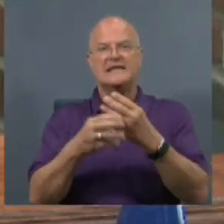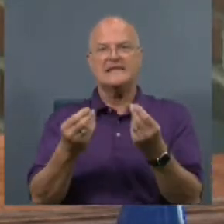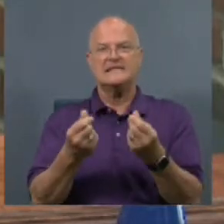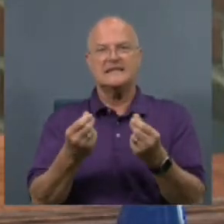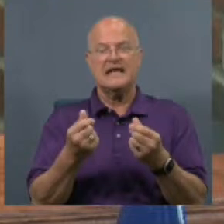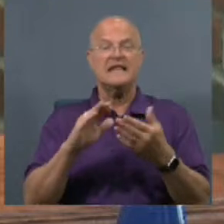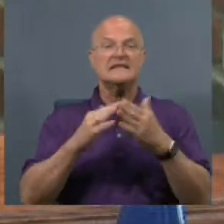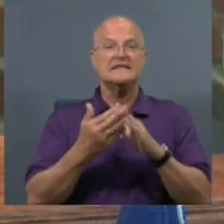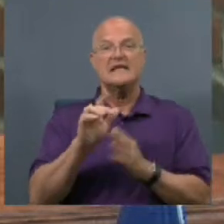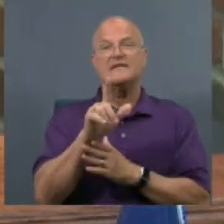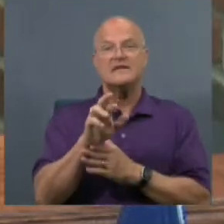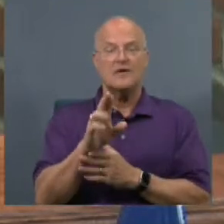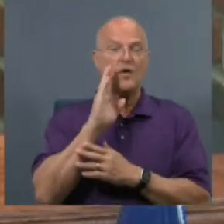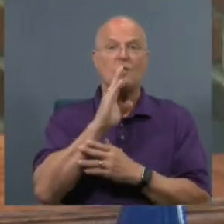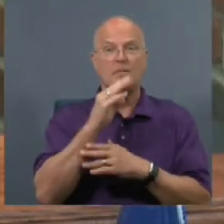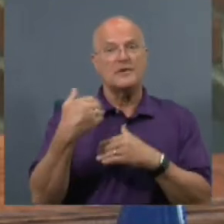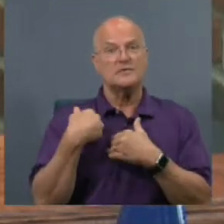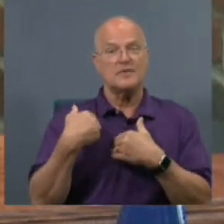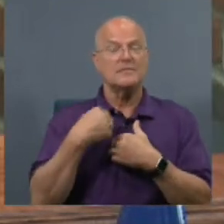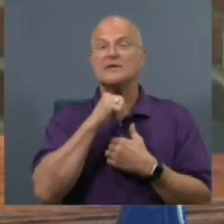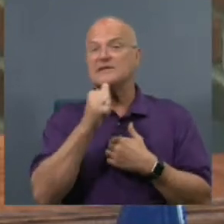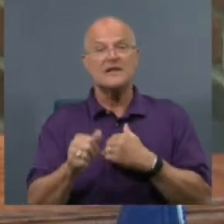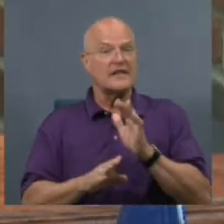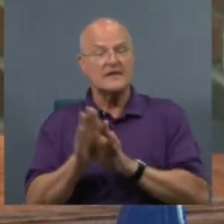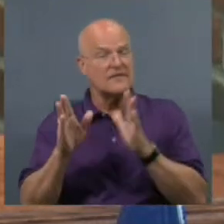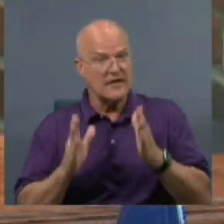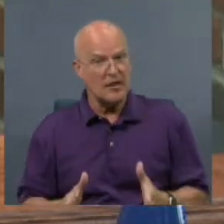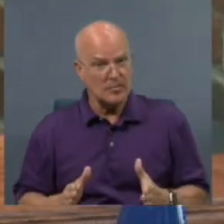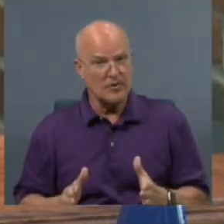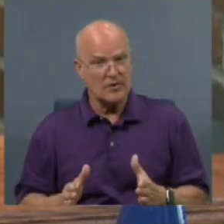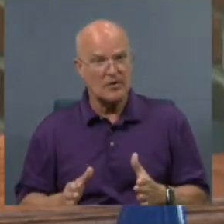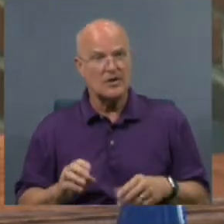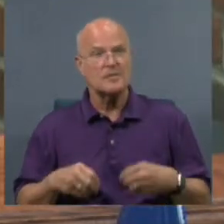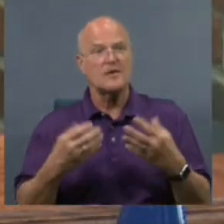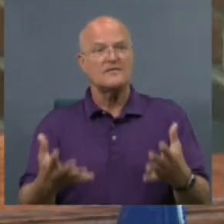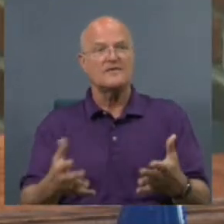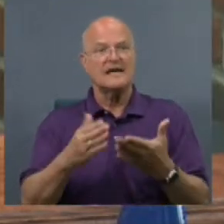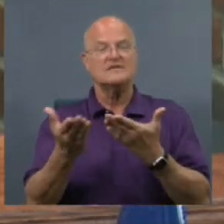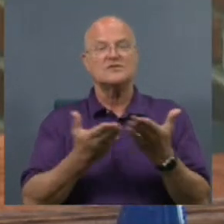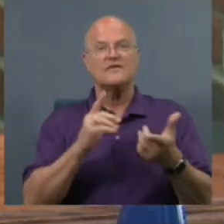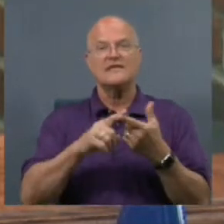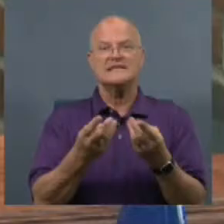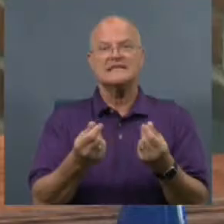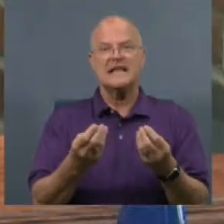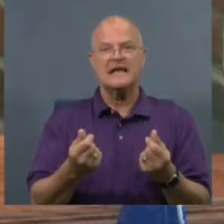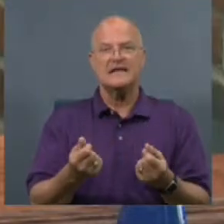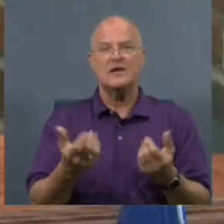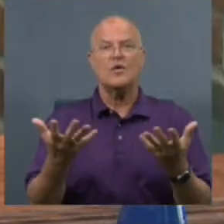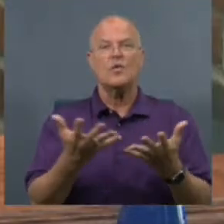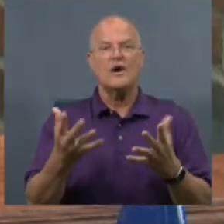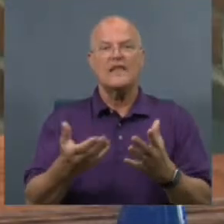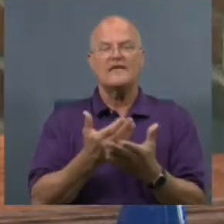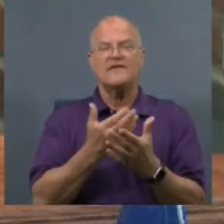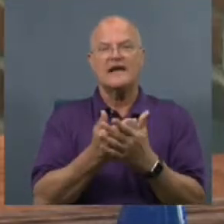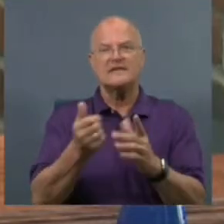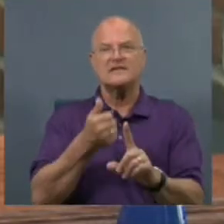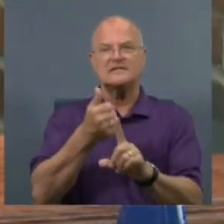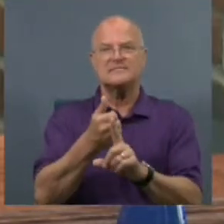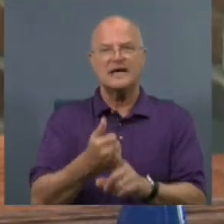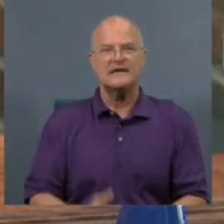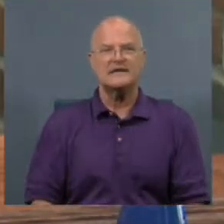land? The city of Little Rock is going to be responsible, not the developer, to provide services to this land. What is the financial